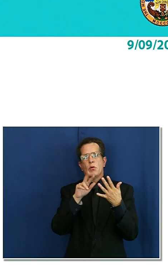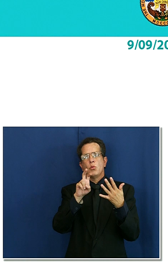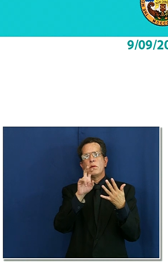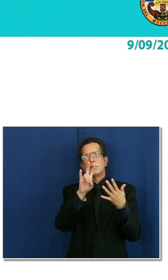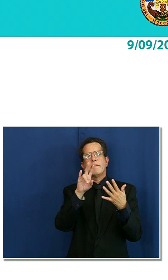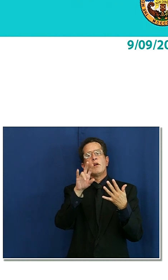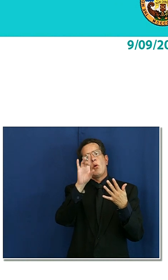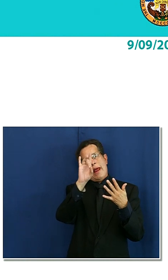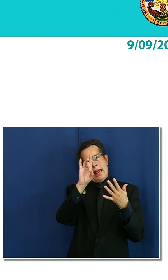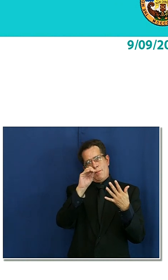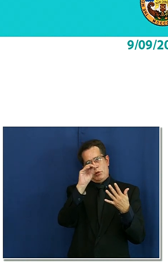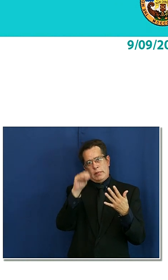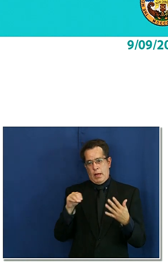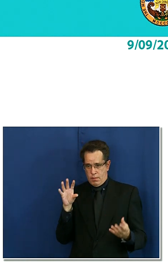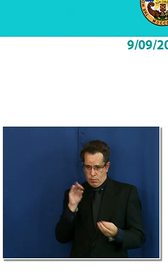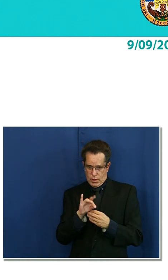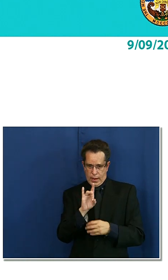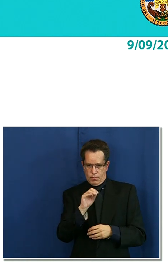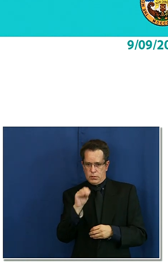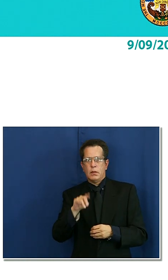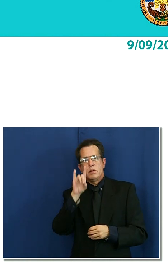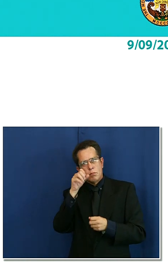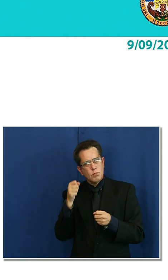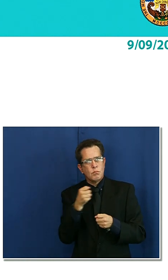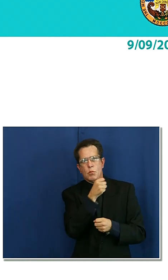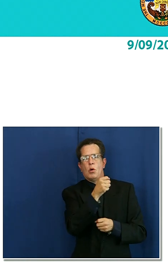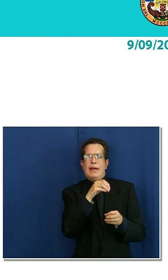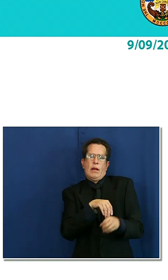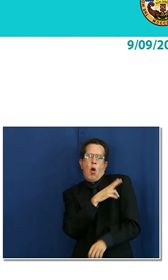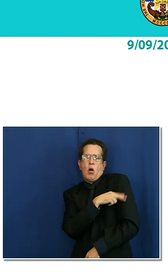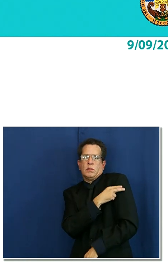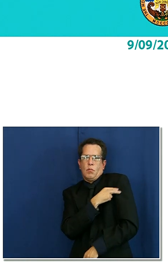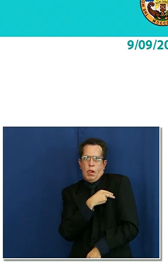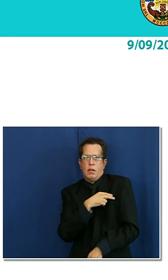3,237, or 8% of cases, have been hospitalized.